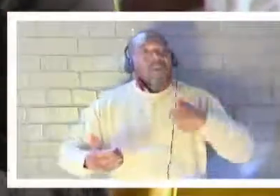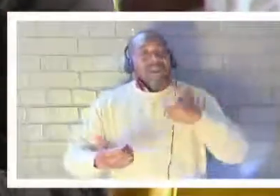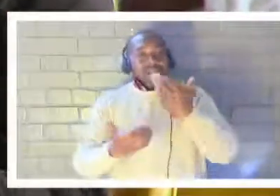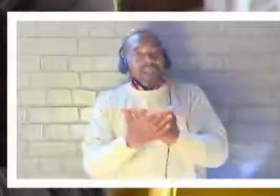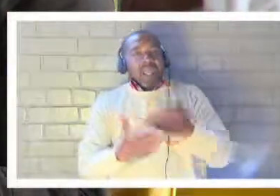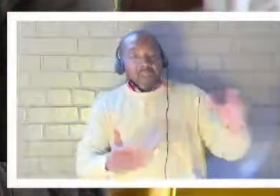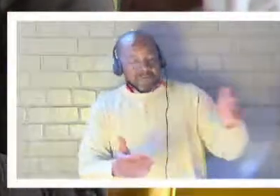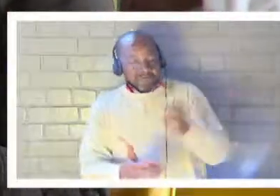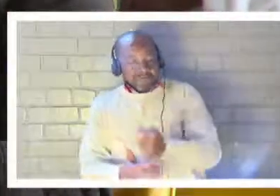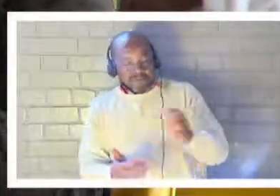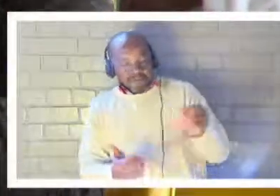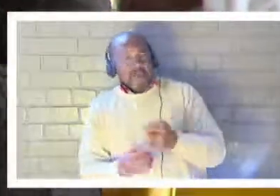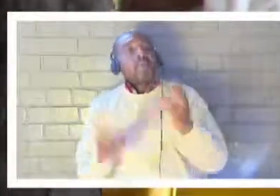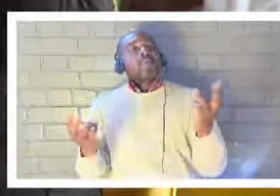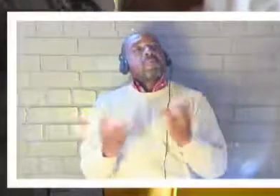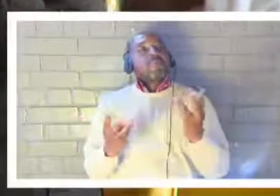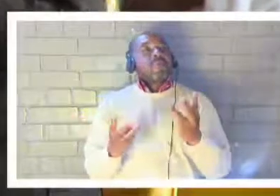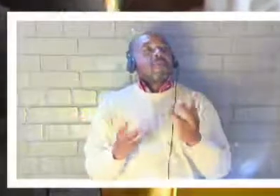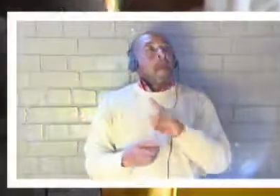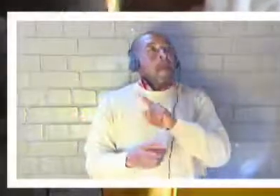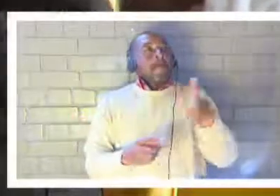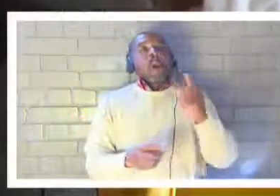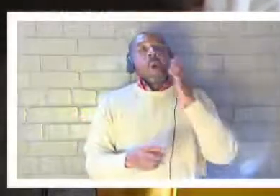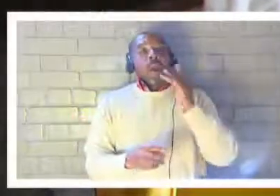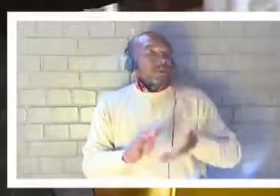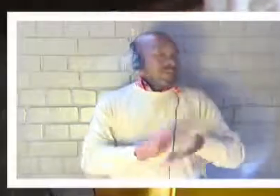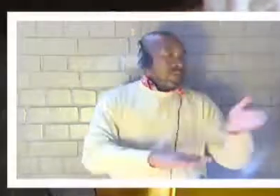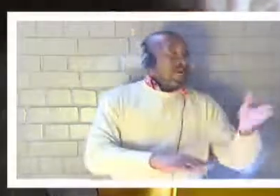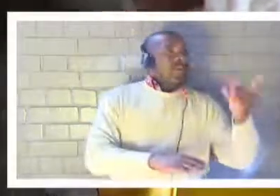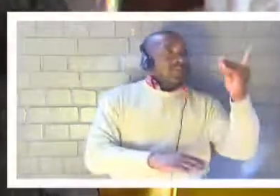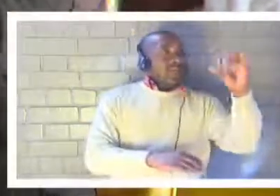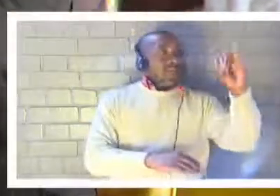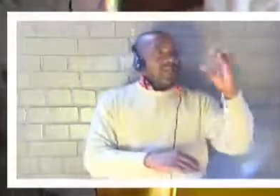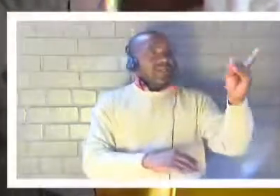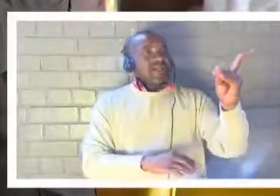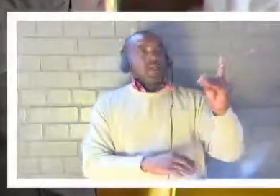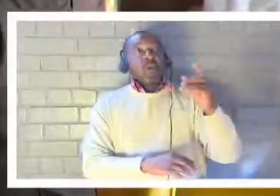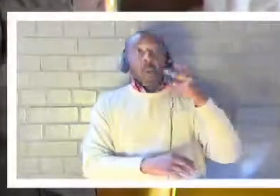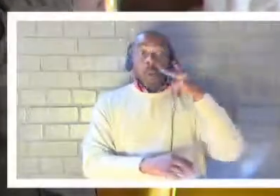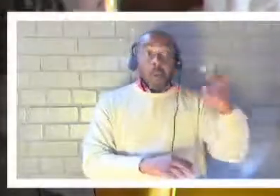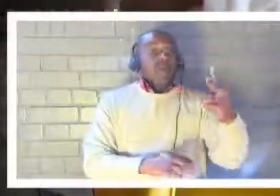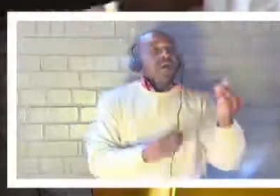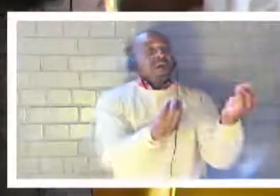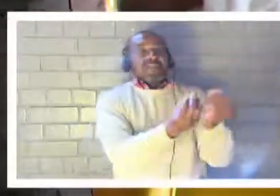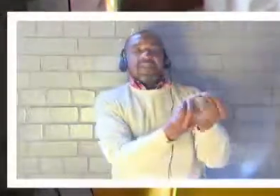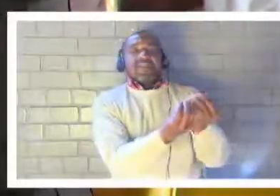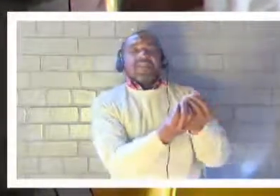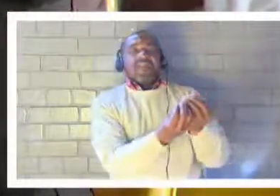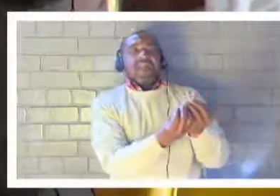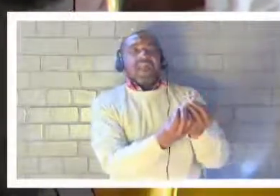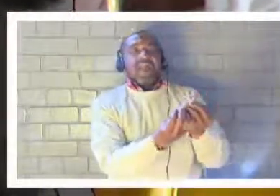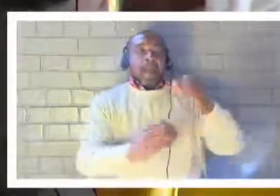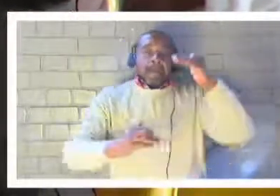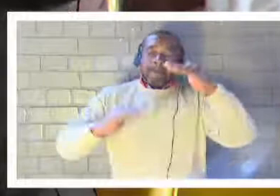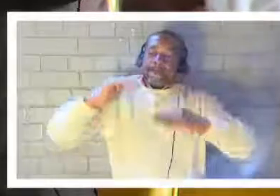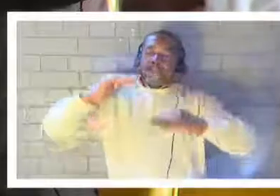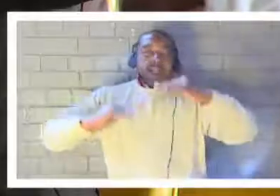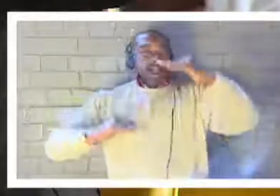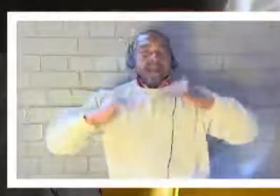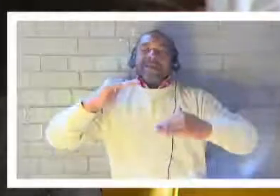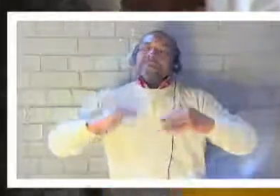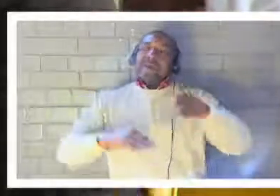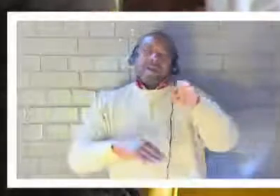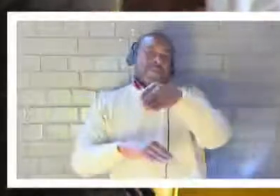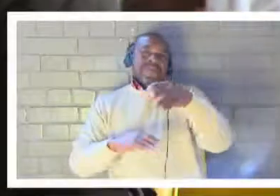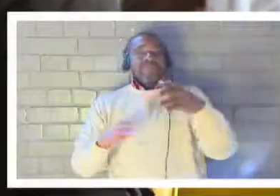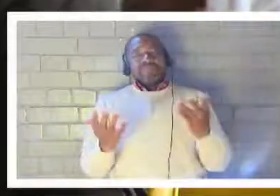are not balancing, Chairperson. Solely because the managers of DID and they are not in the institution, They are staying in Tulisa Park. They are